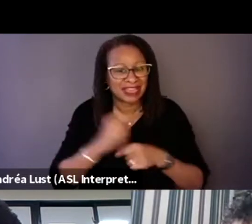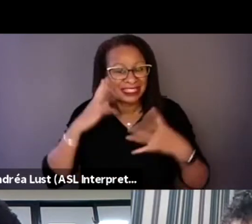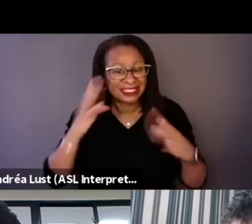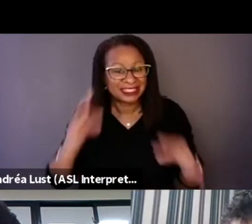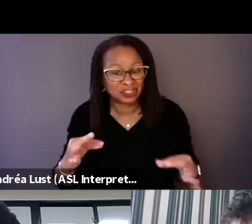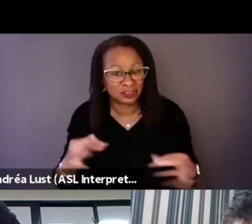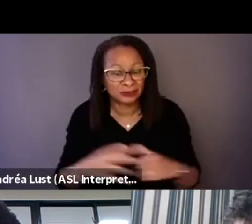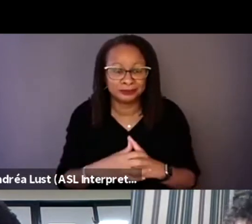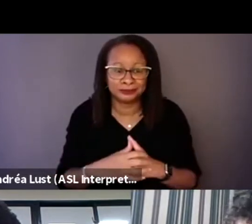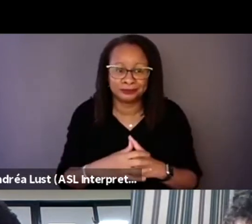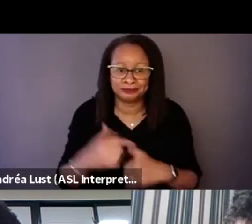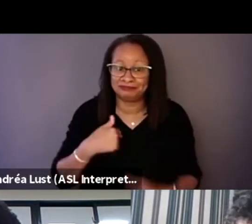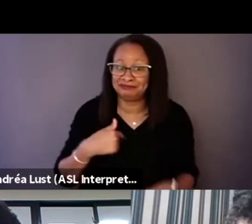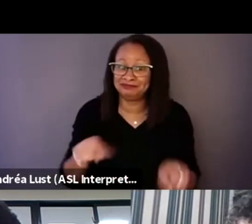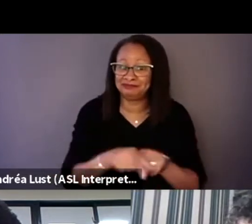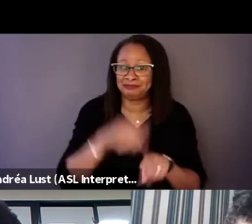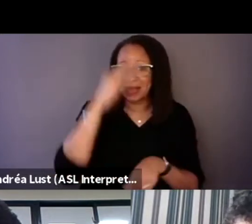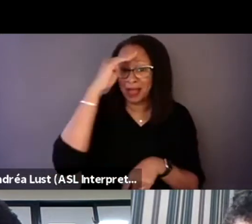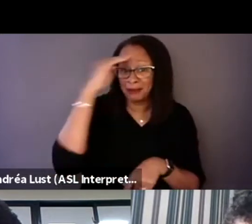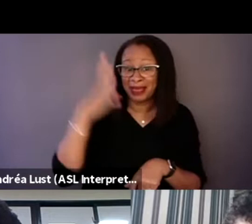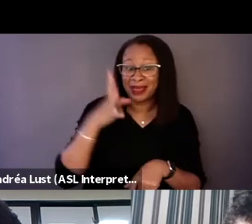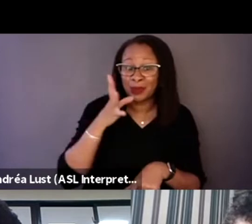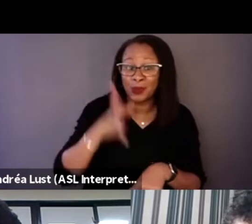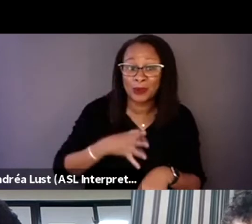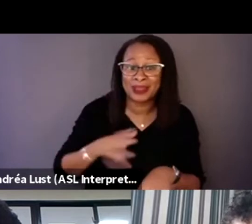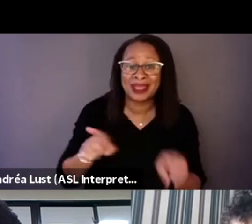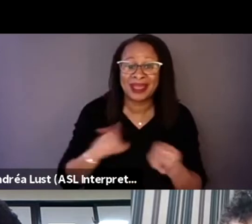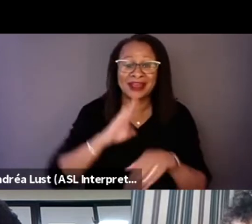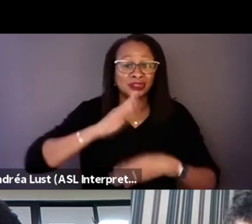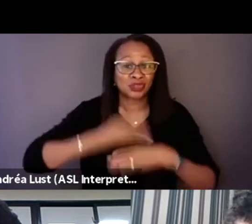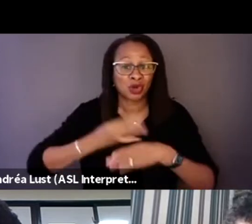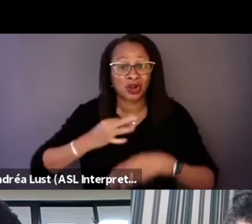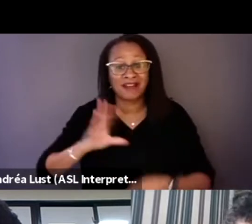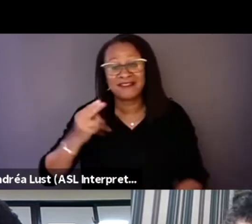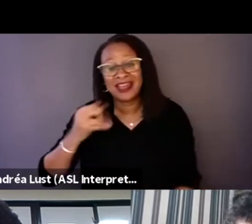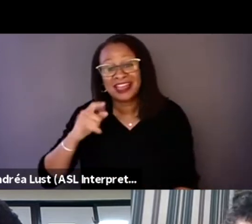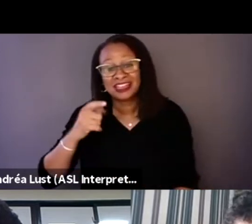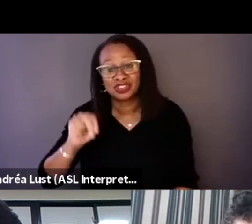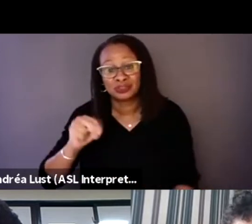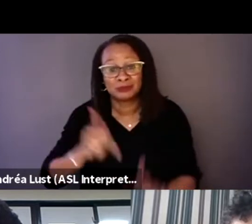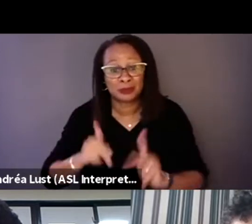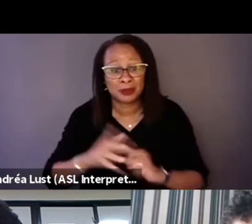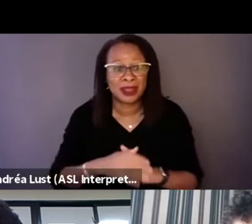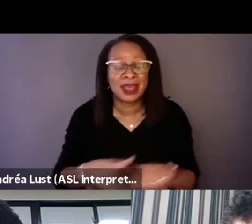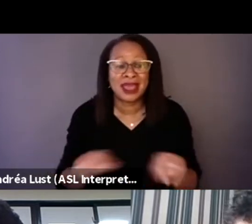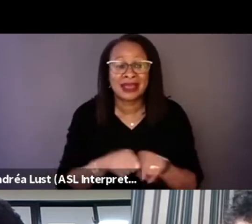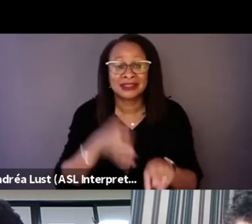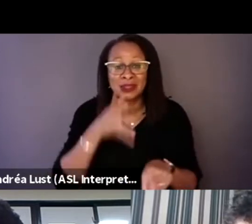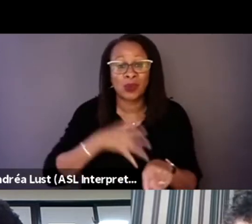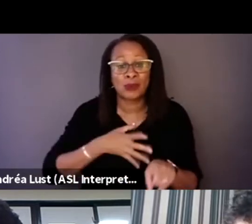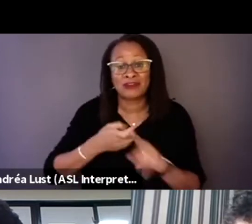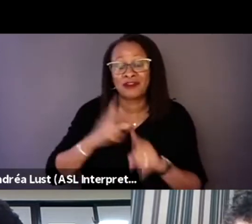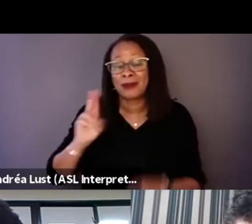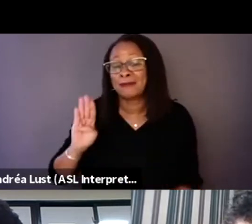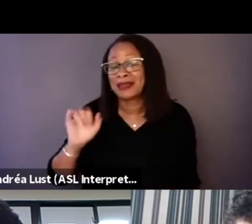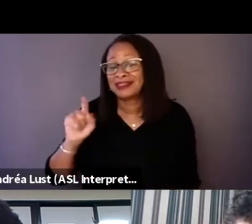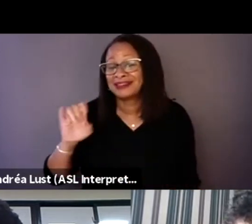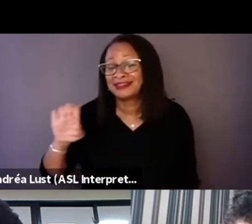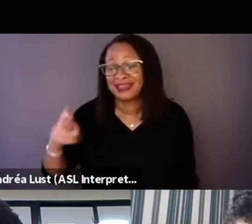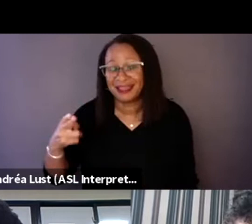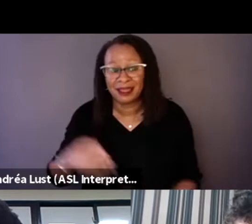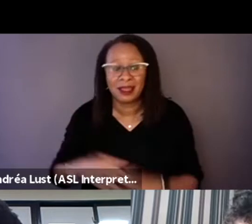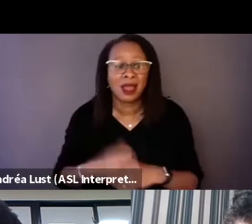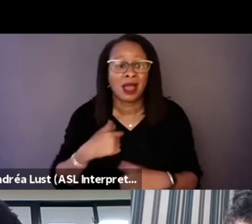me being a Black woman, being a daughter of Haitian people, being a woman of the Batey, I am one of the